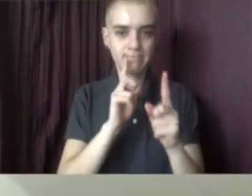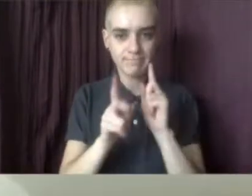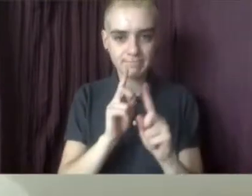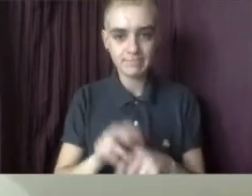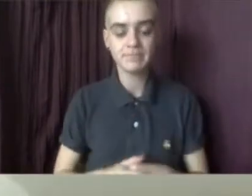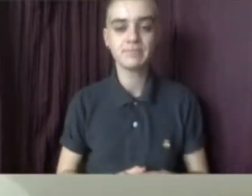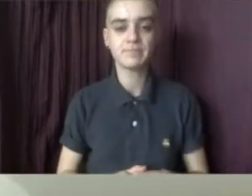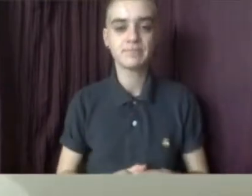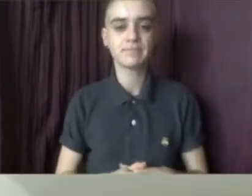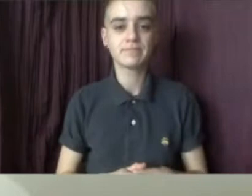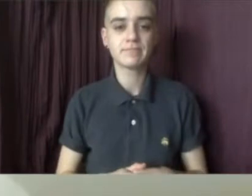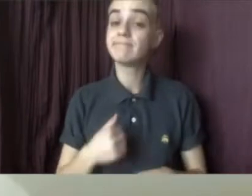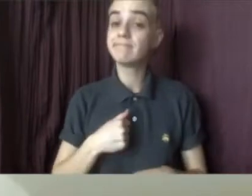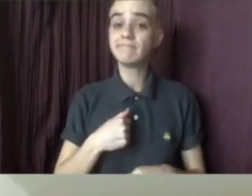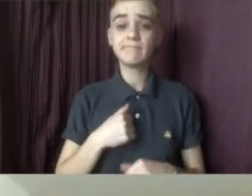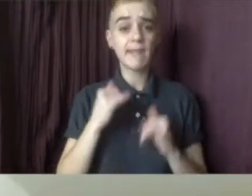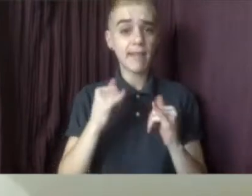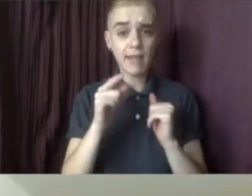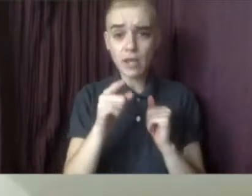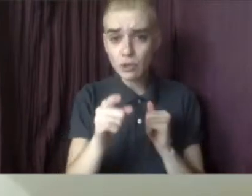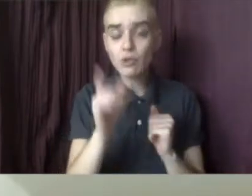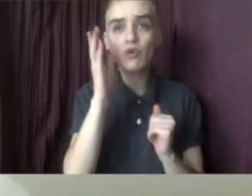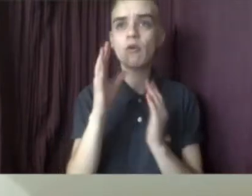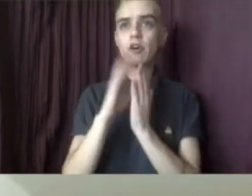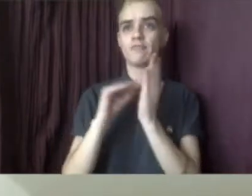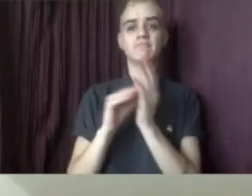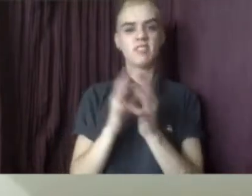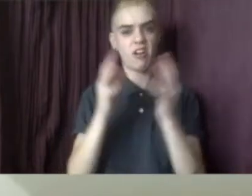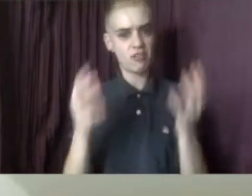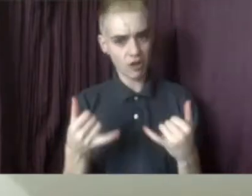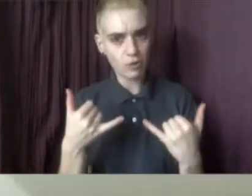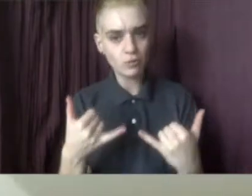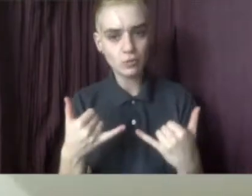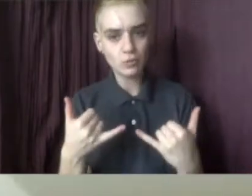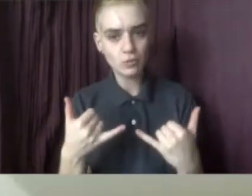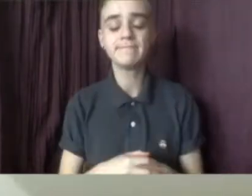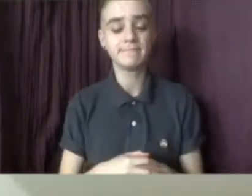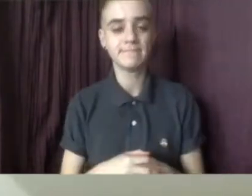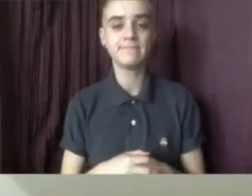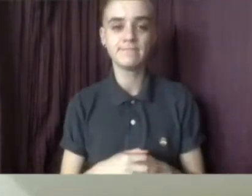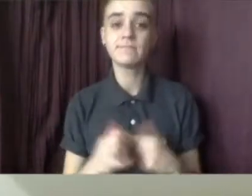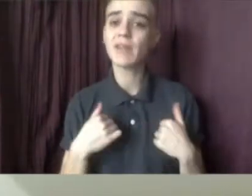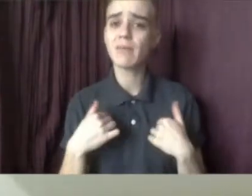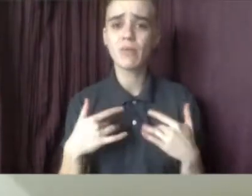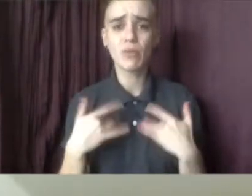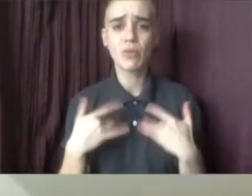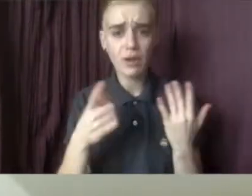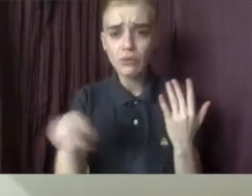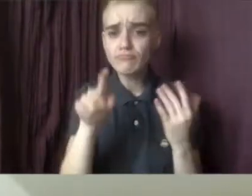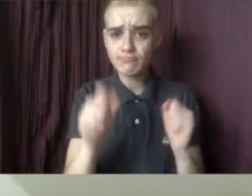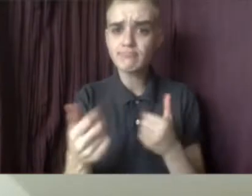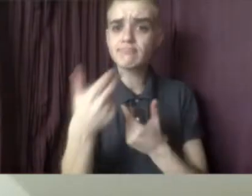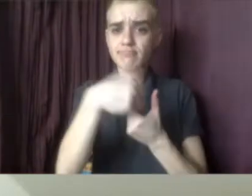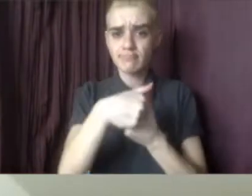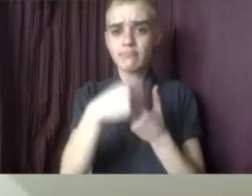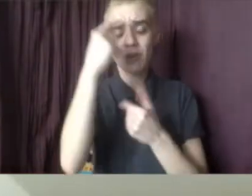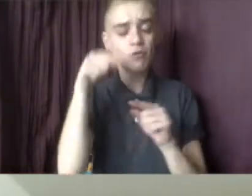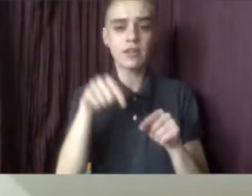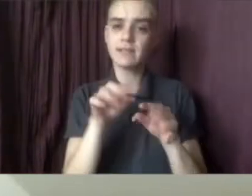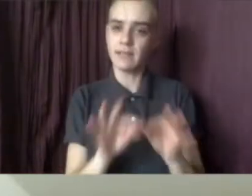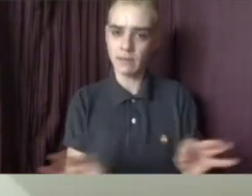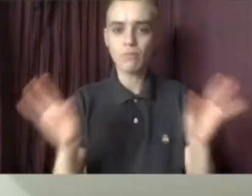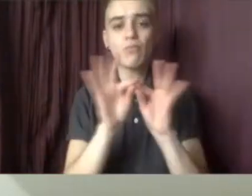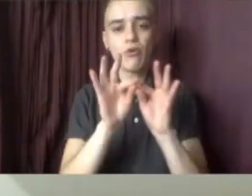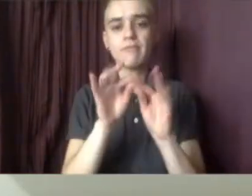Thank you, Canon Chuck. I appreciate it. And thank you to our panelists who are with us today. We will